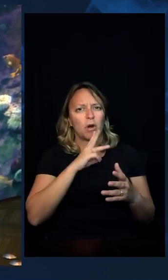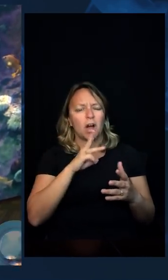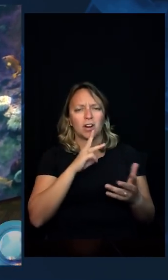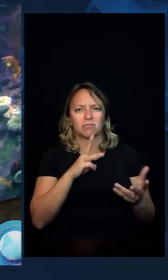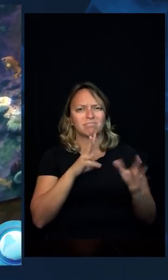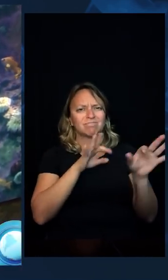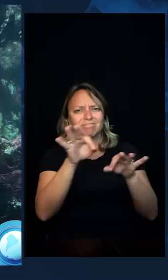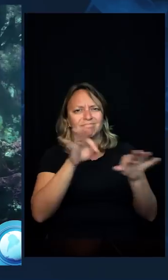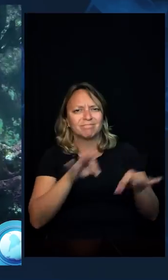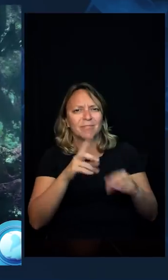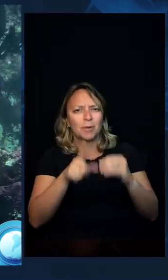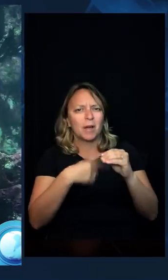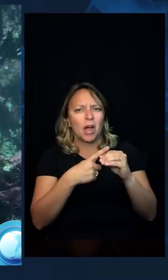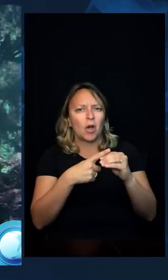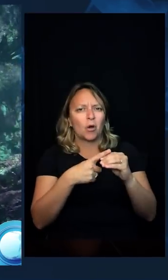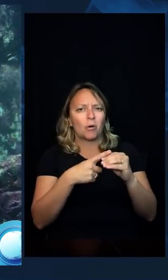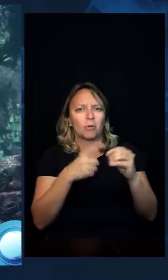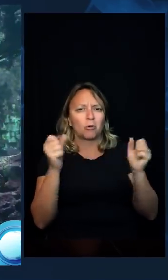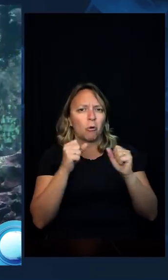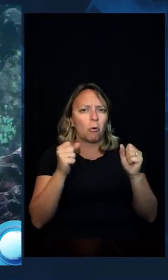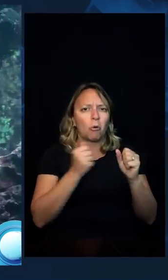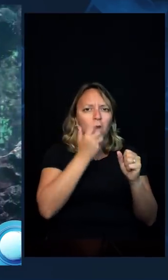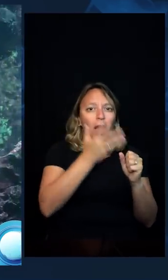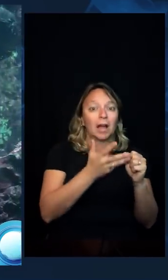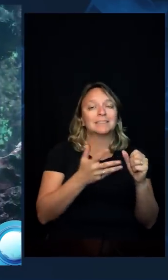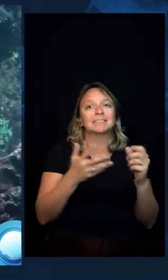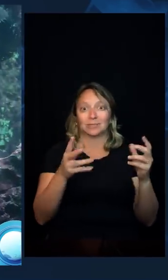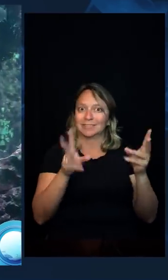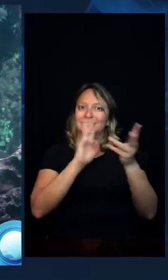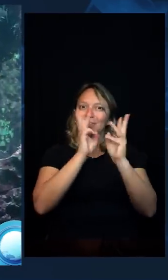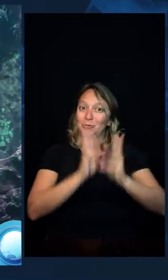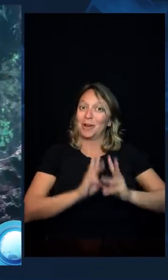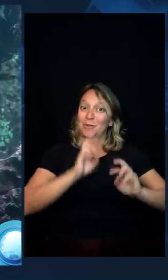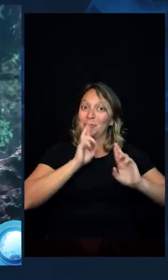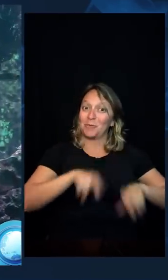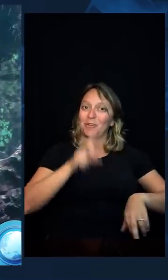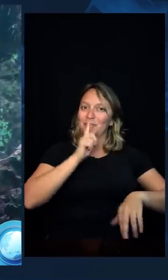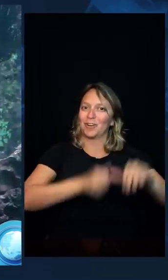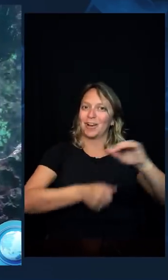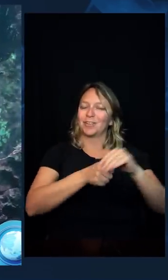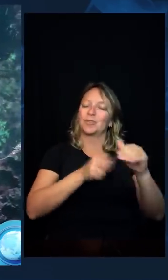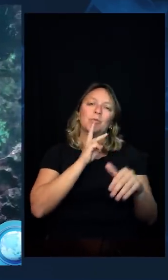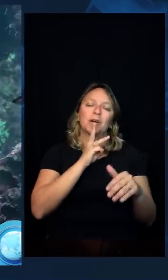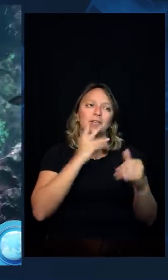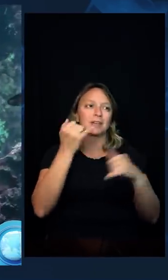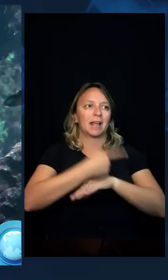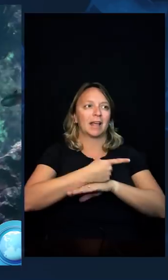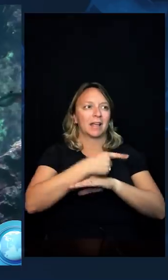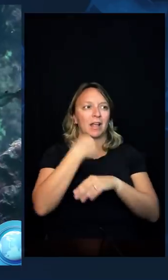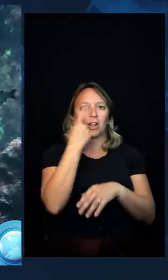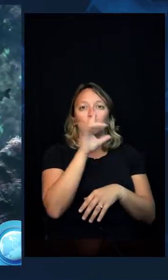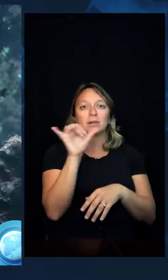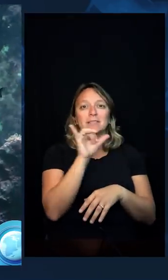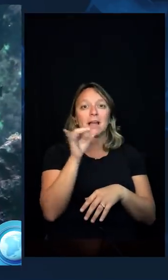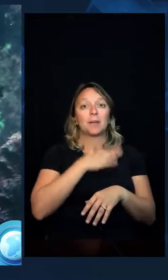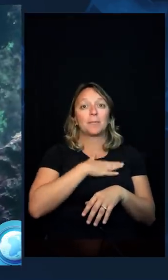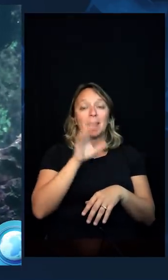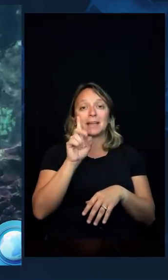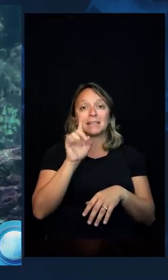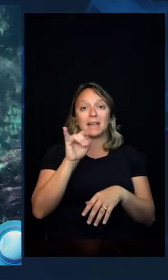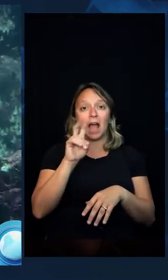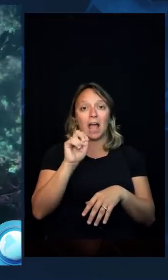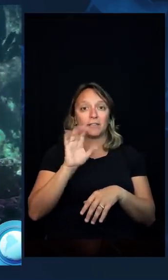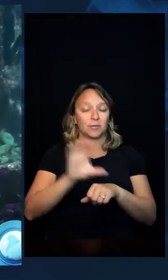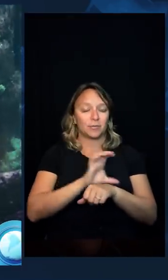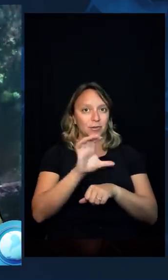underwater weather report. The underwater weather report today It looks like my dive computer is telling